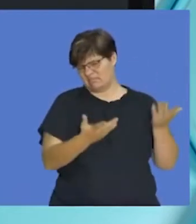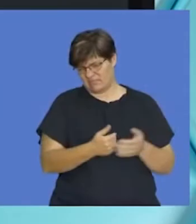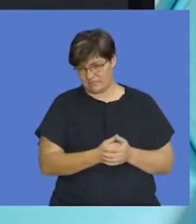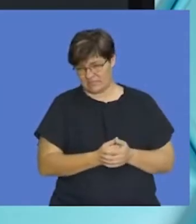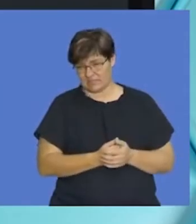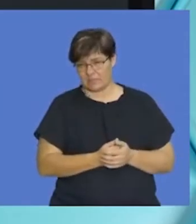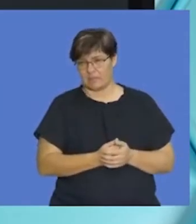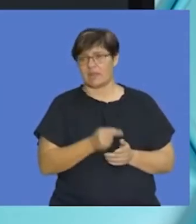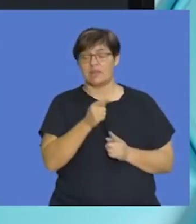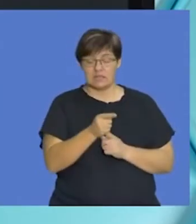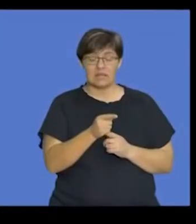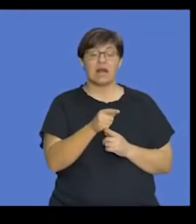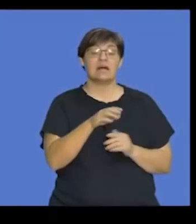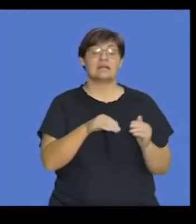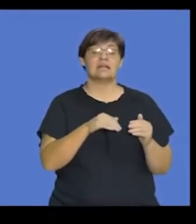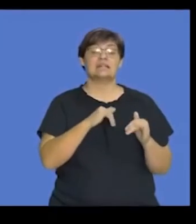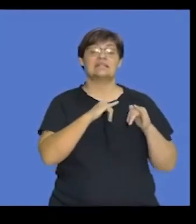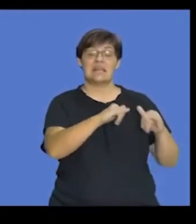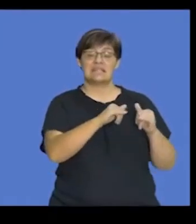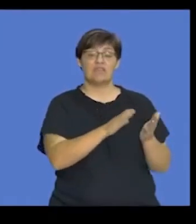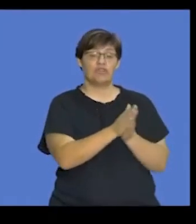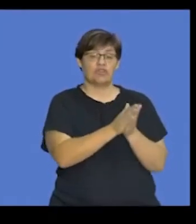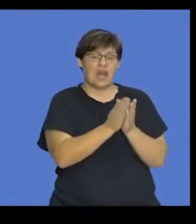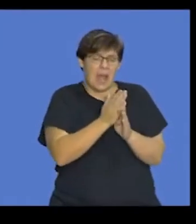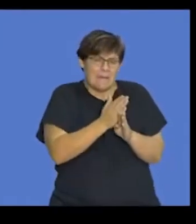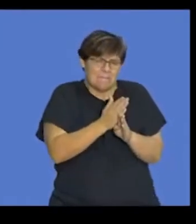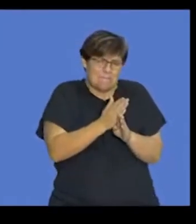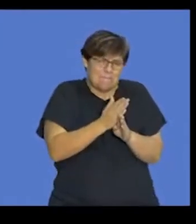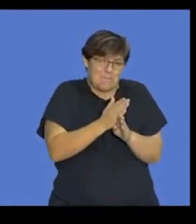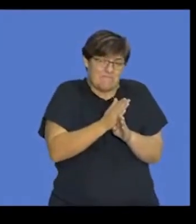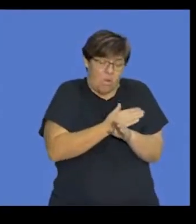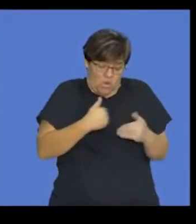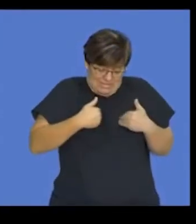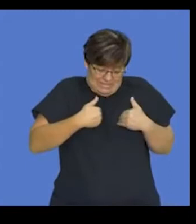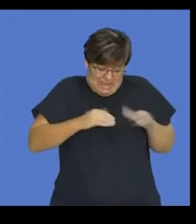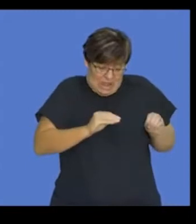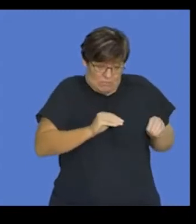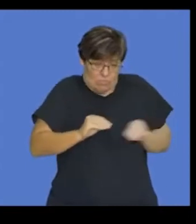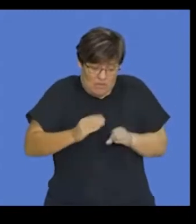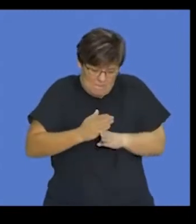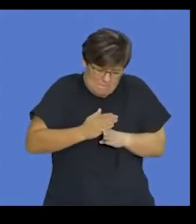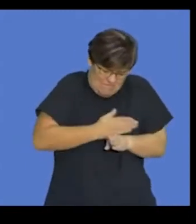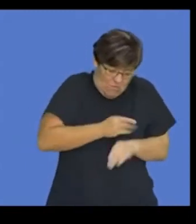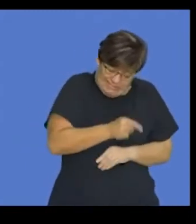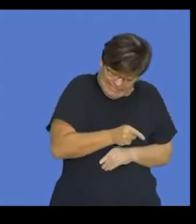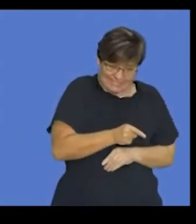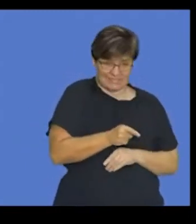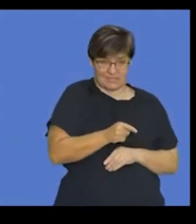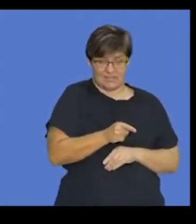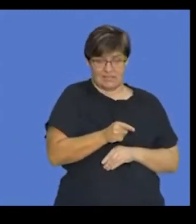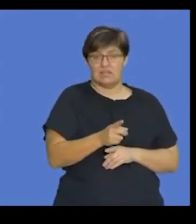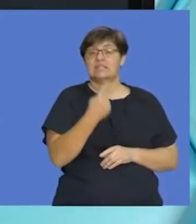maximum, okay? Is the static friction just before an object starts moving. So when they describe this